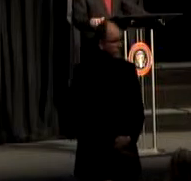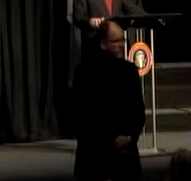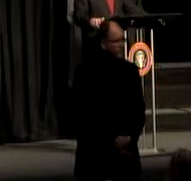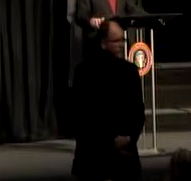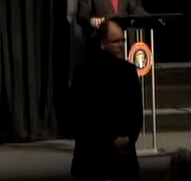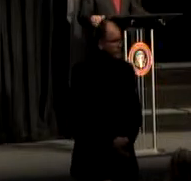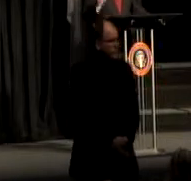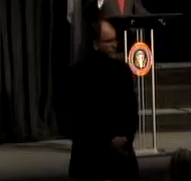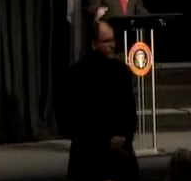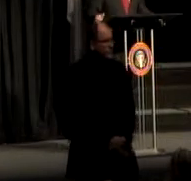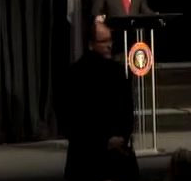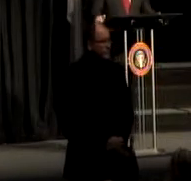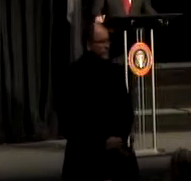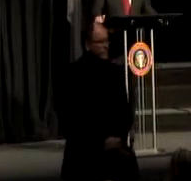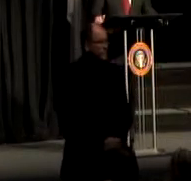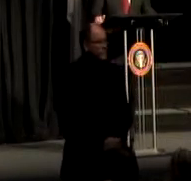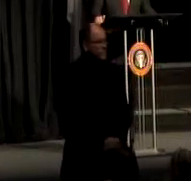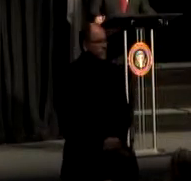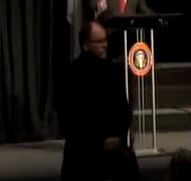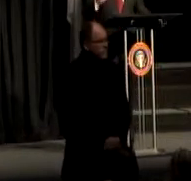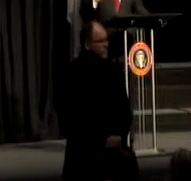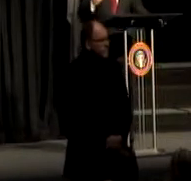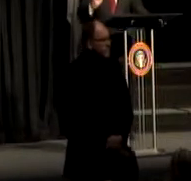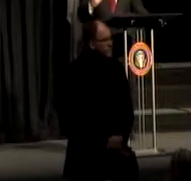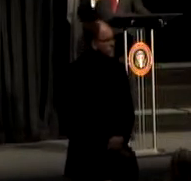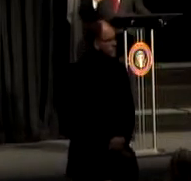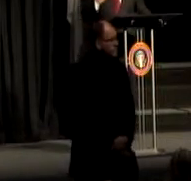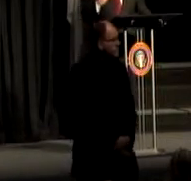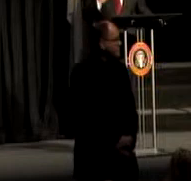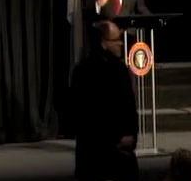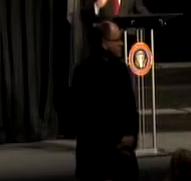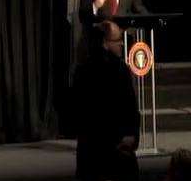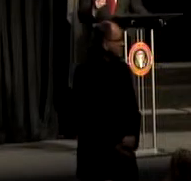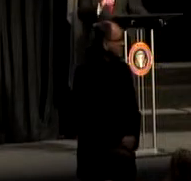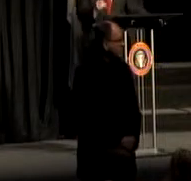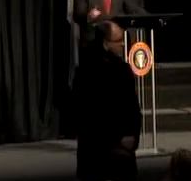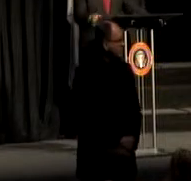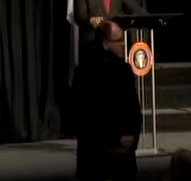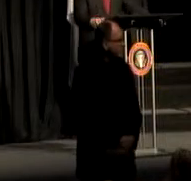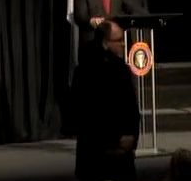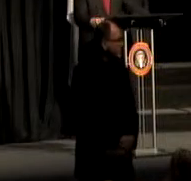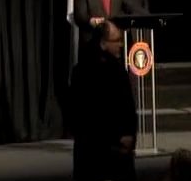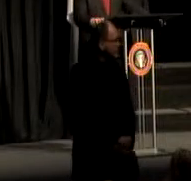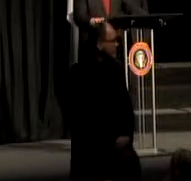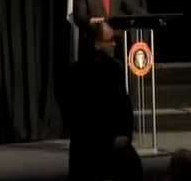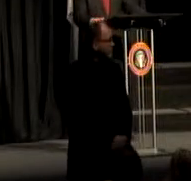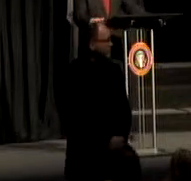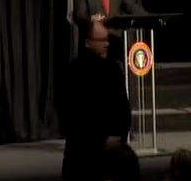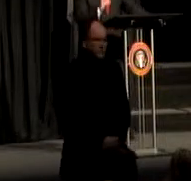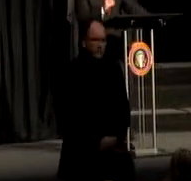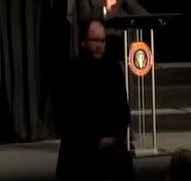And he said, go ahead and drink my water, because if you drink from the water that I give to you, you will thirst no longer.